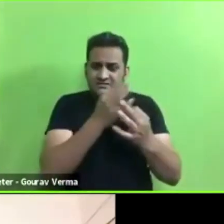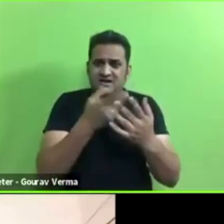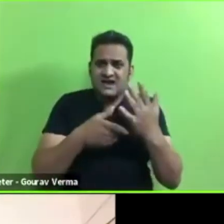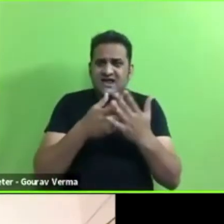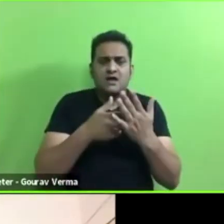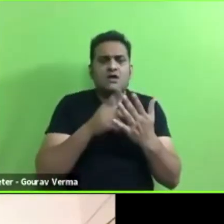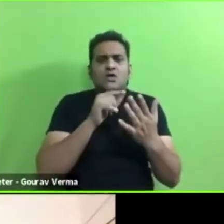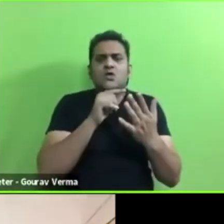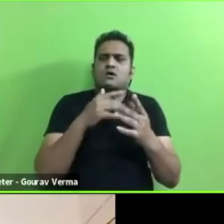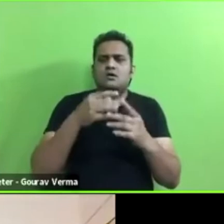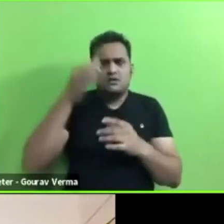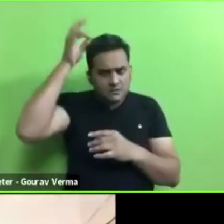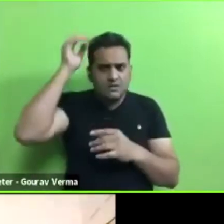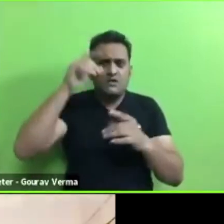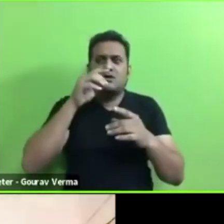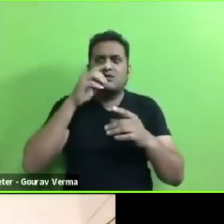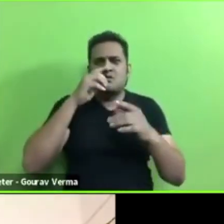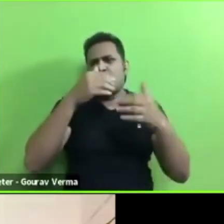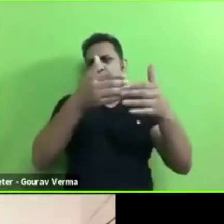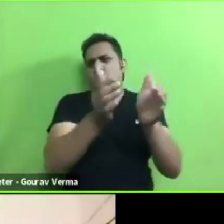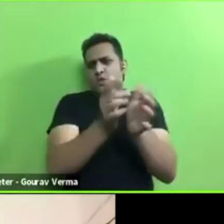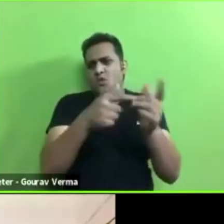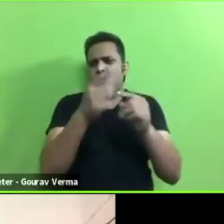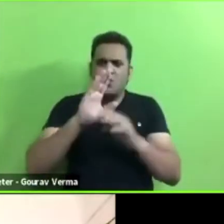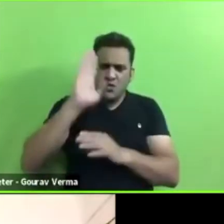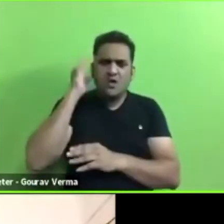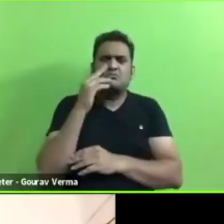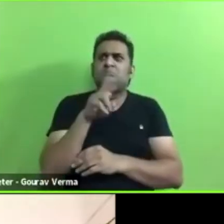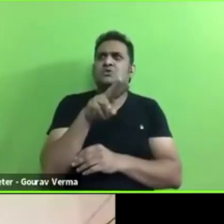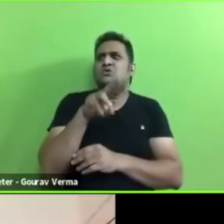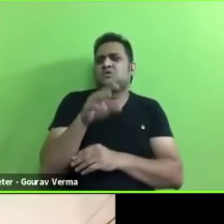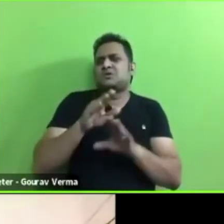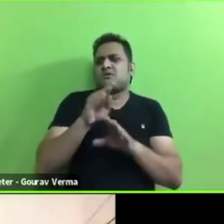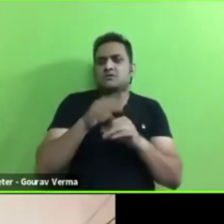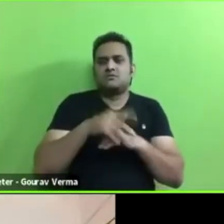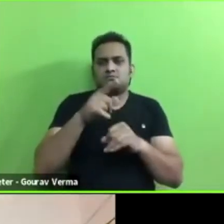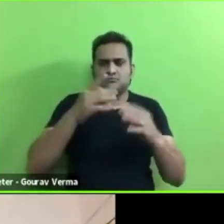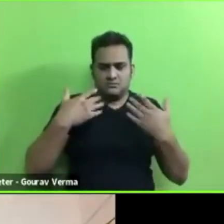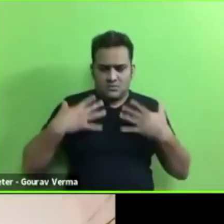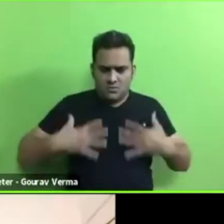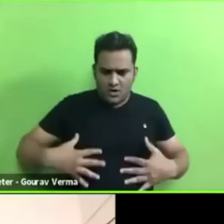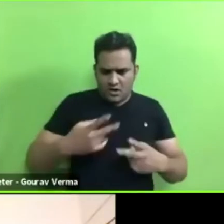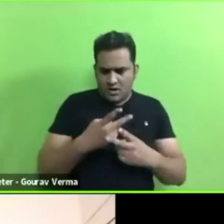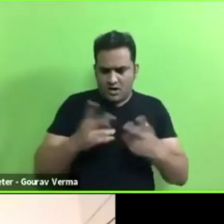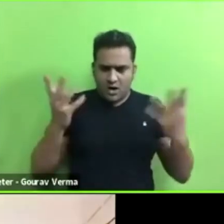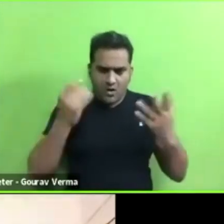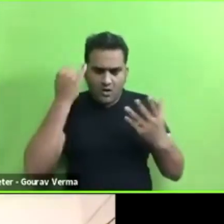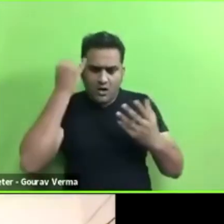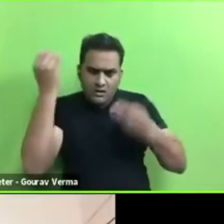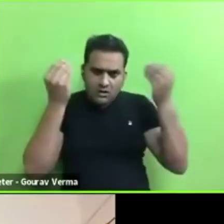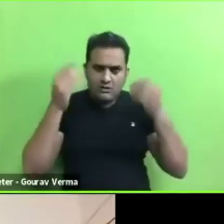women in the early 20th century. They have defined the idea of the body. They have defined the idea of